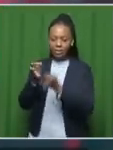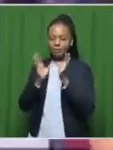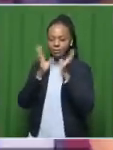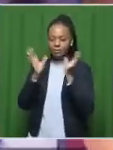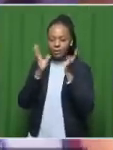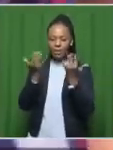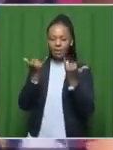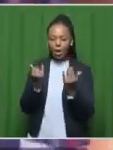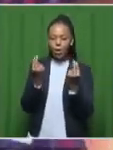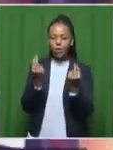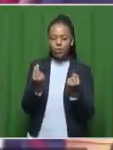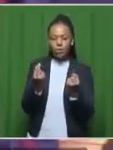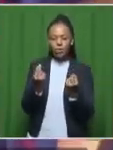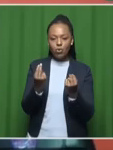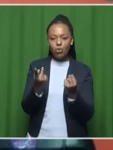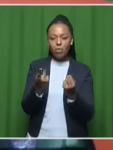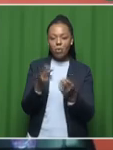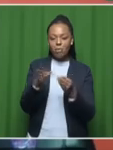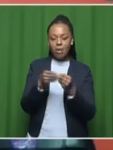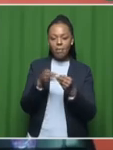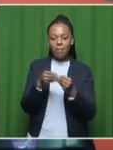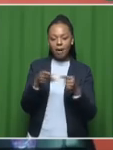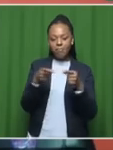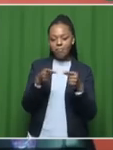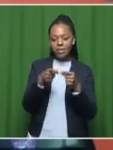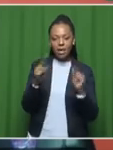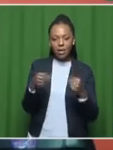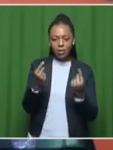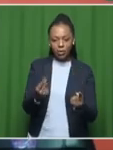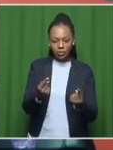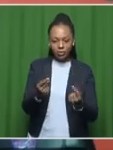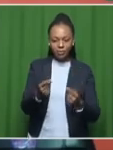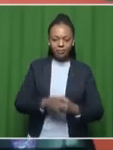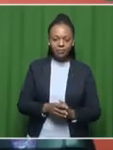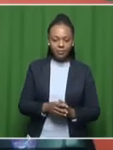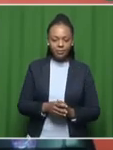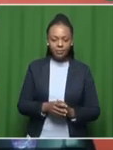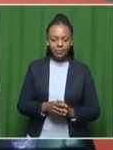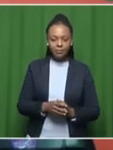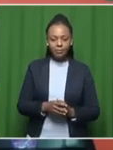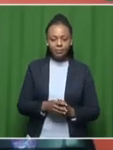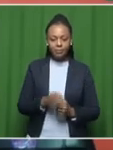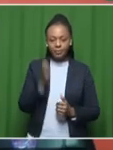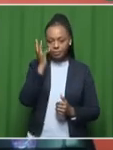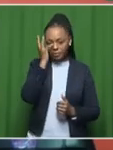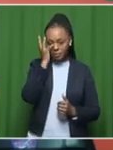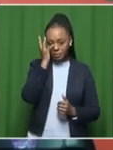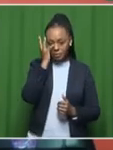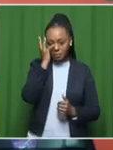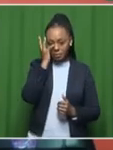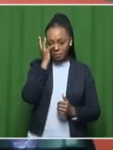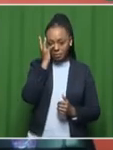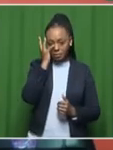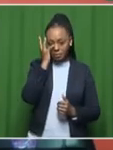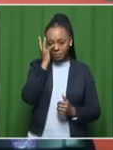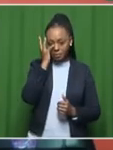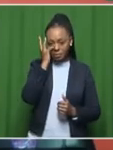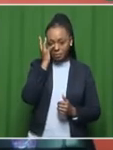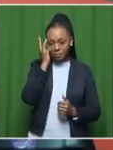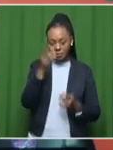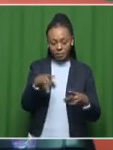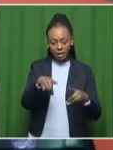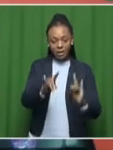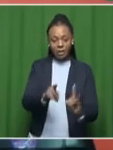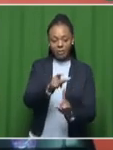not be renewing his party membership. Greetings, comrade president. The chairperson of Ward 44, Johannesburg,